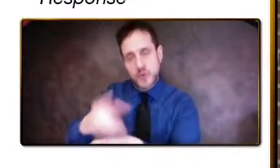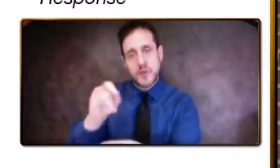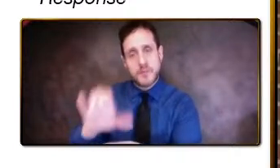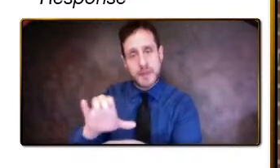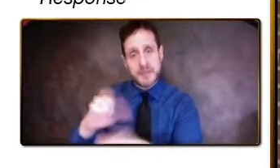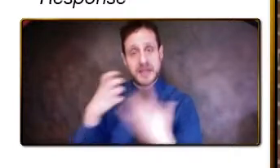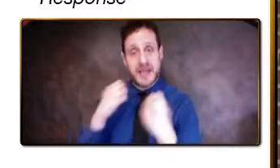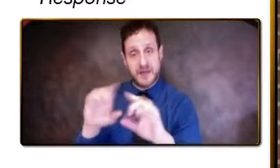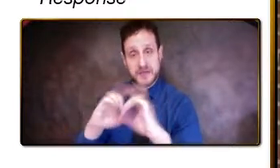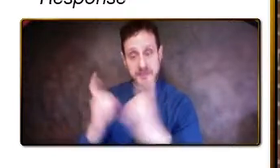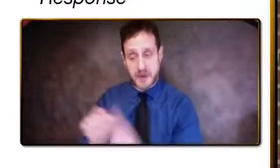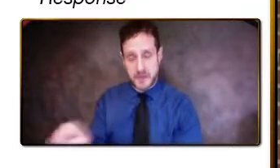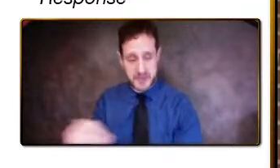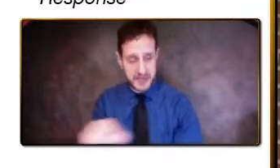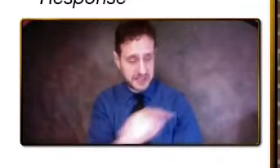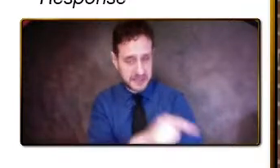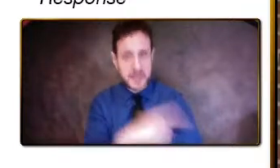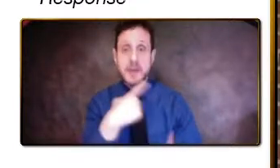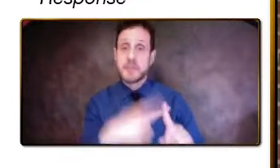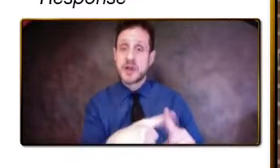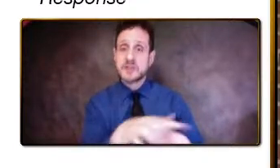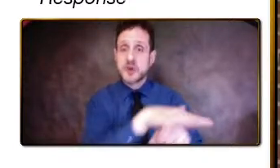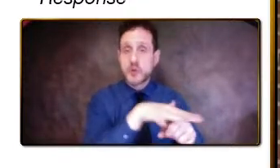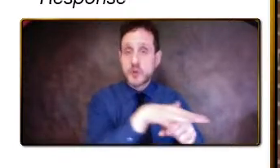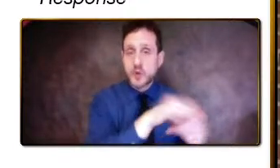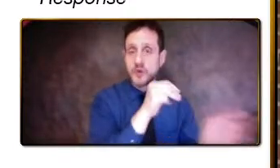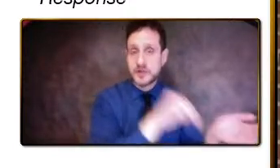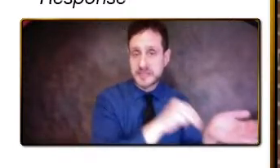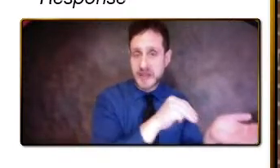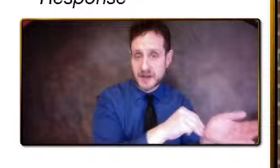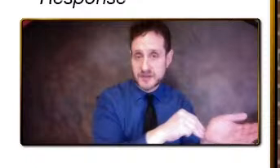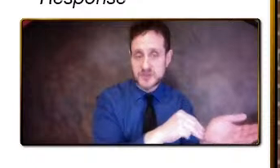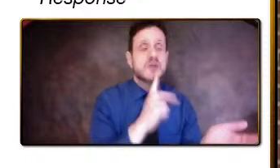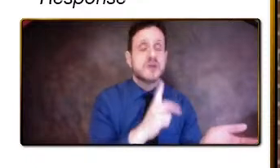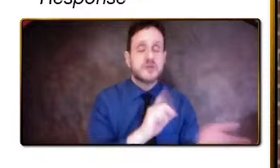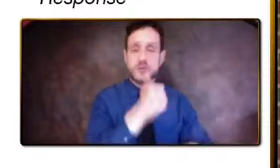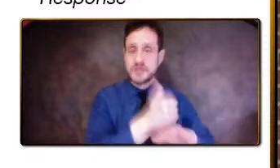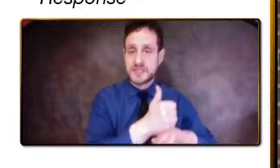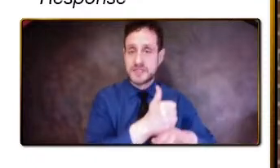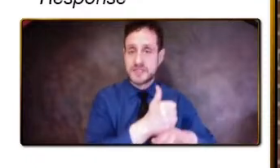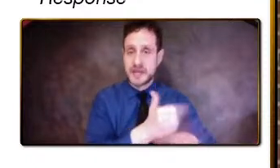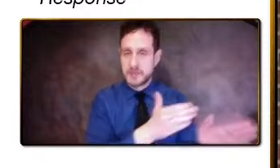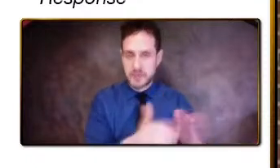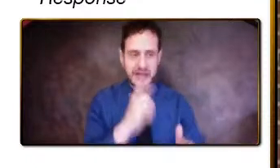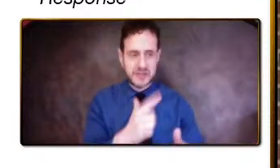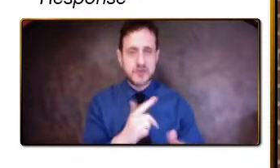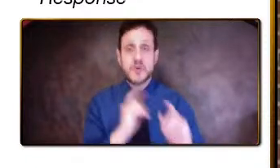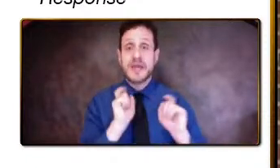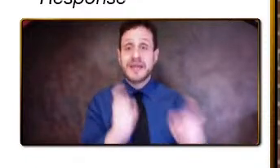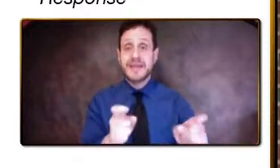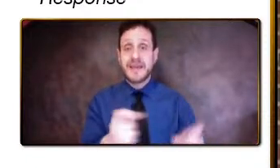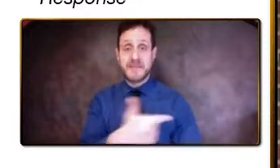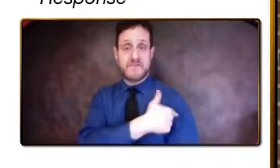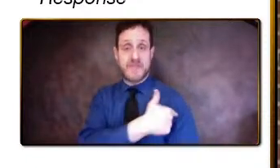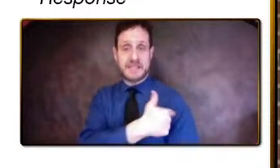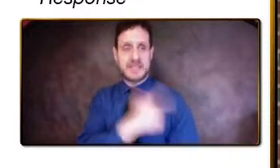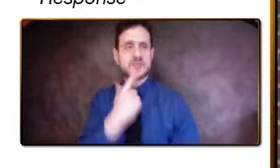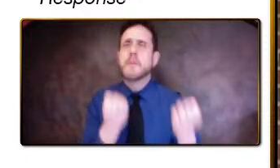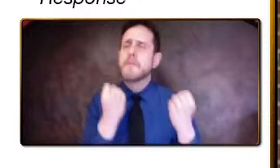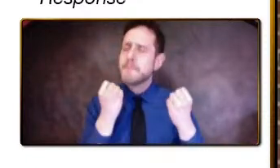departments and the healthcare providers to implement these plans to vaccinate as many people as possible, as quickly as